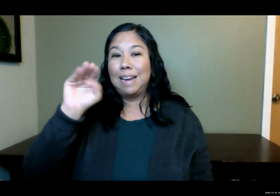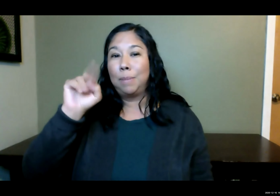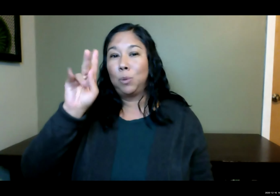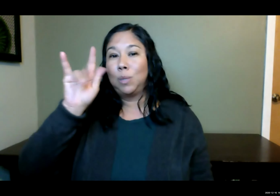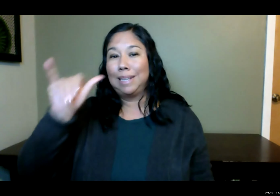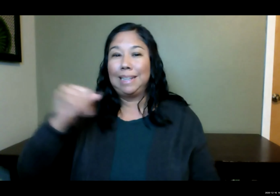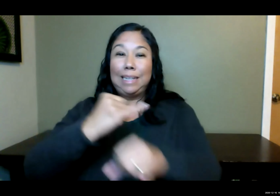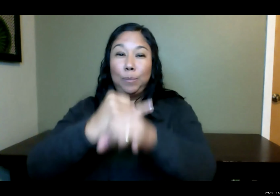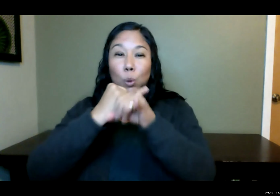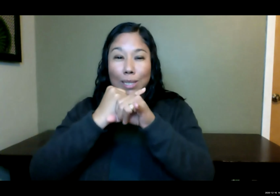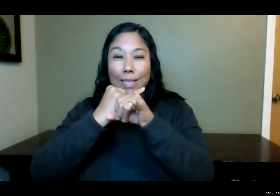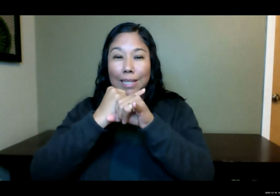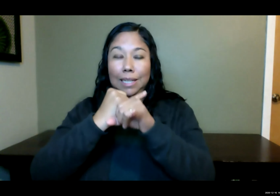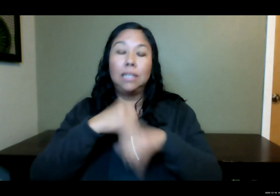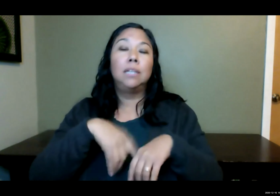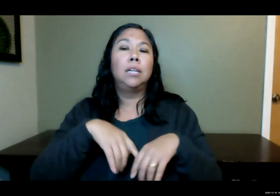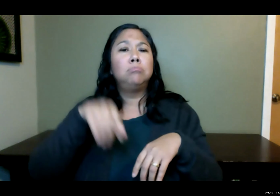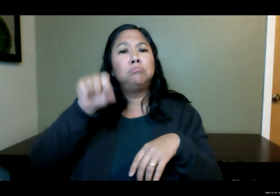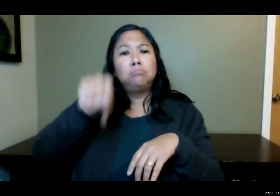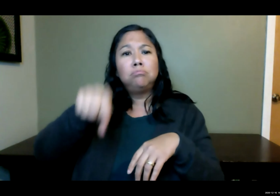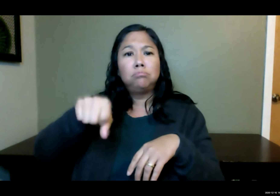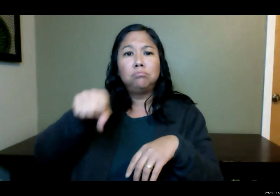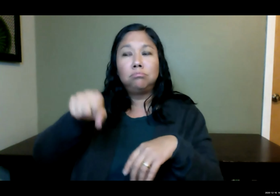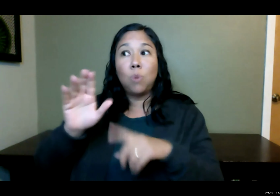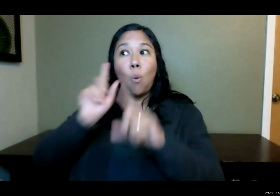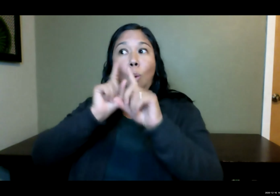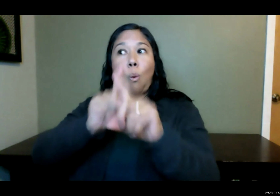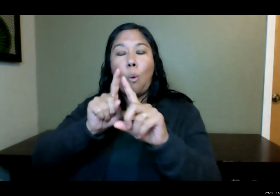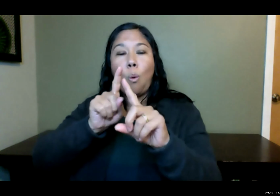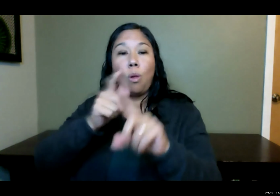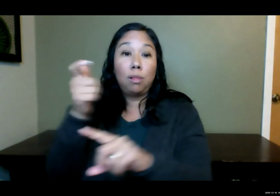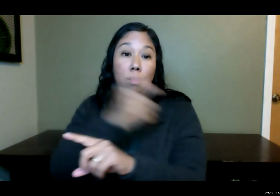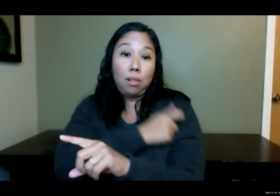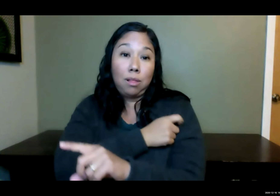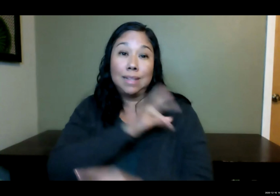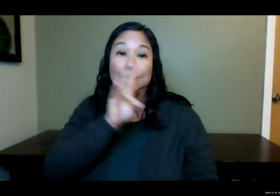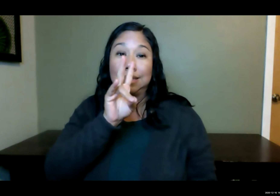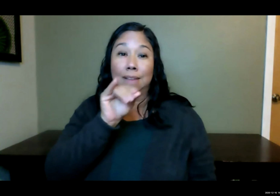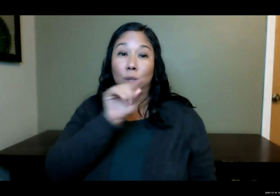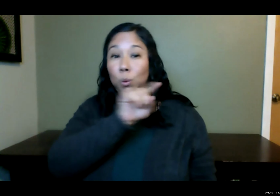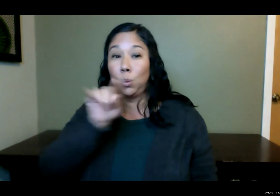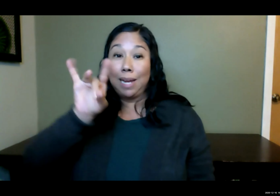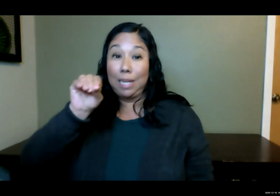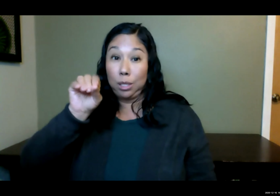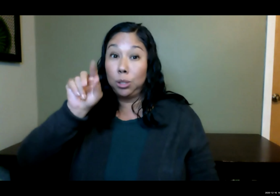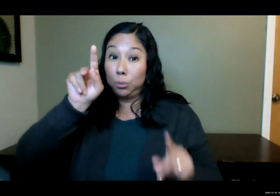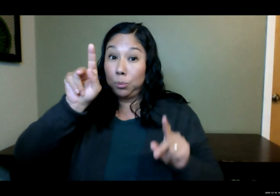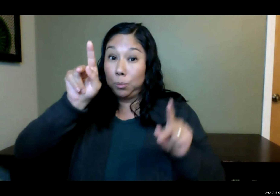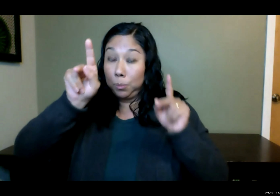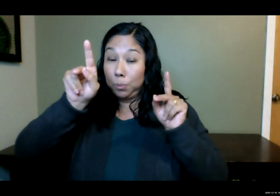yes, they're aiming for somewhere around 70 to 80% of the overall population to be